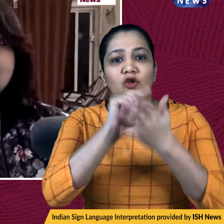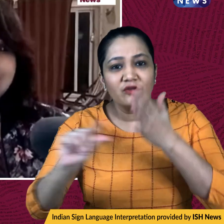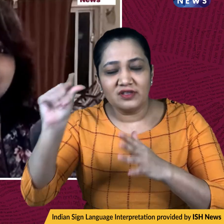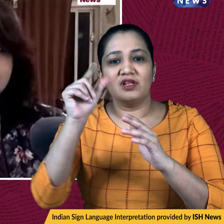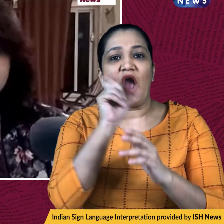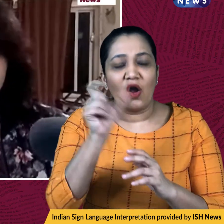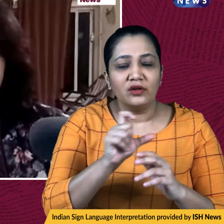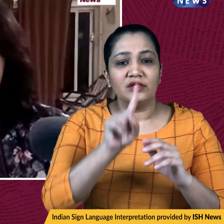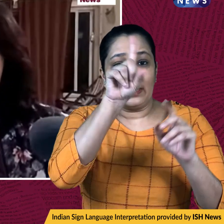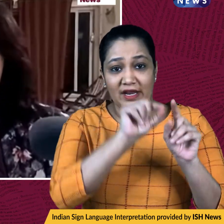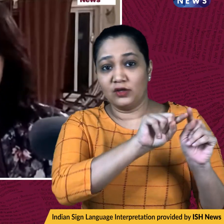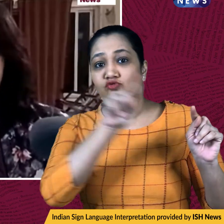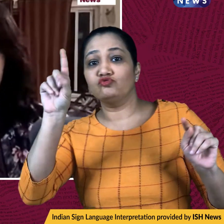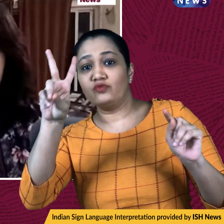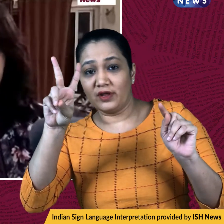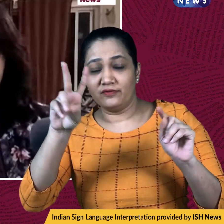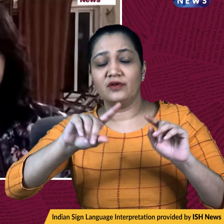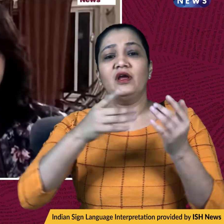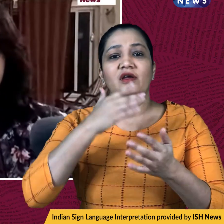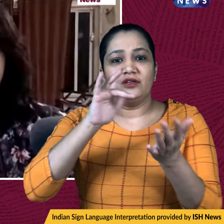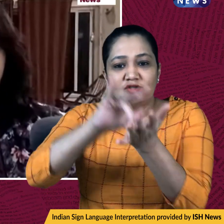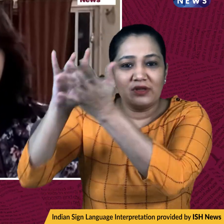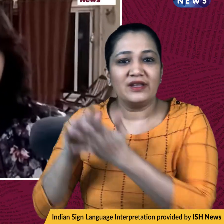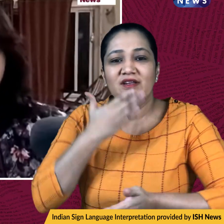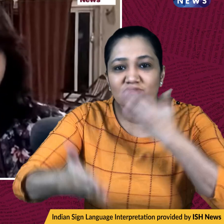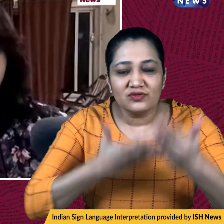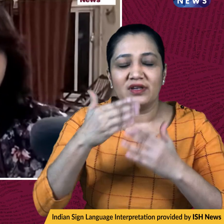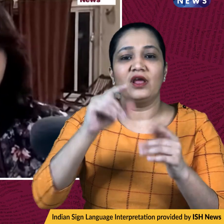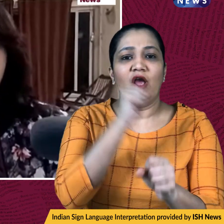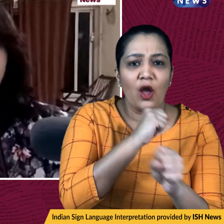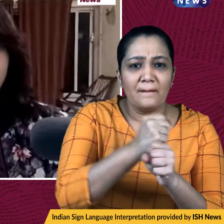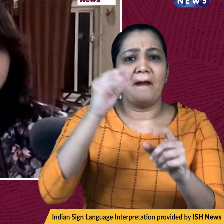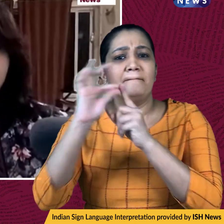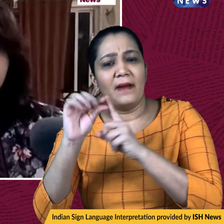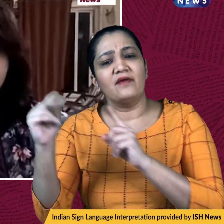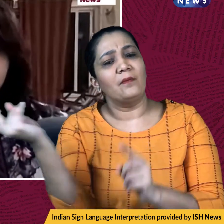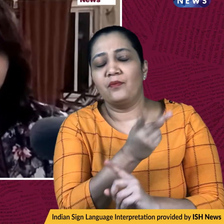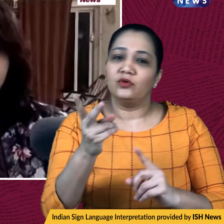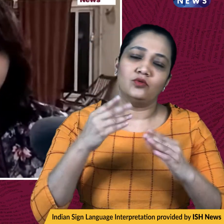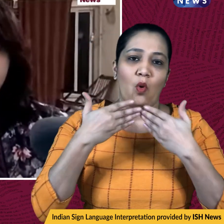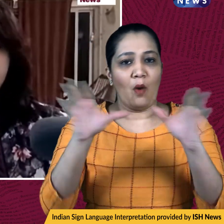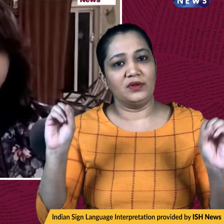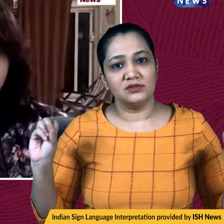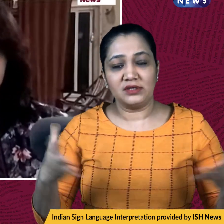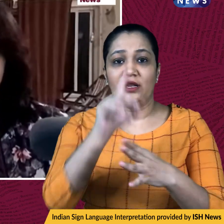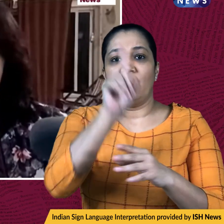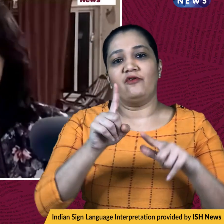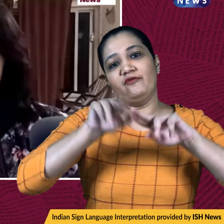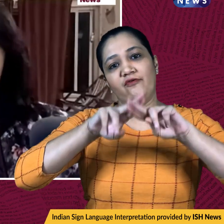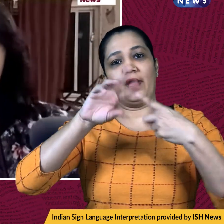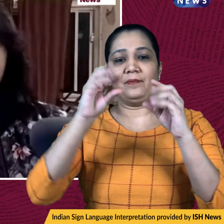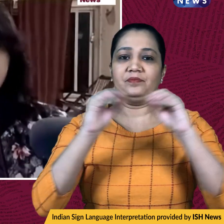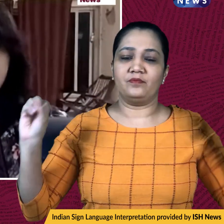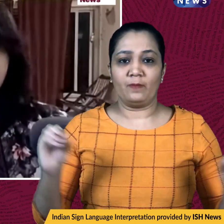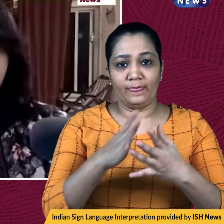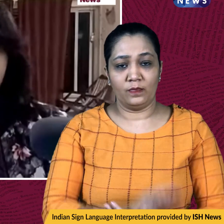classes 10 to 12 and coaching or training institutes, both government and private, have also been allowed to open from the 1st of